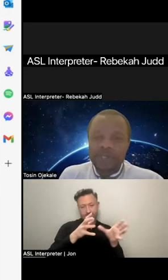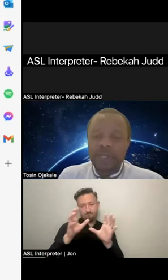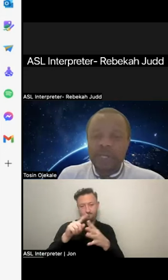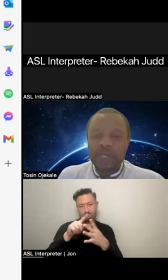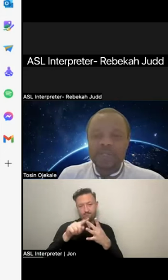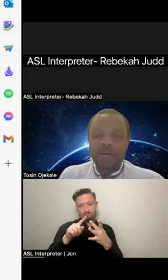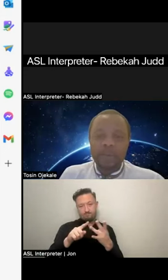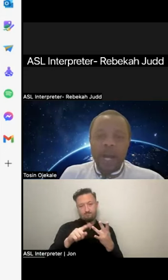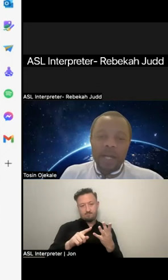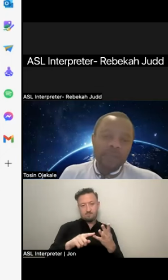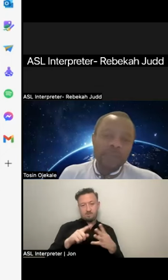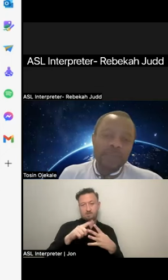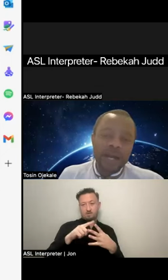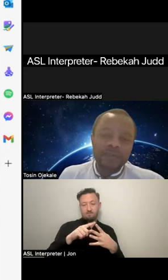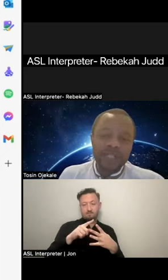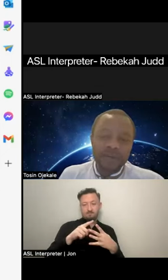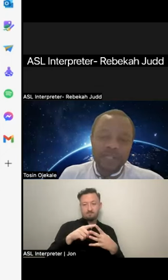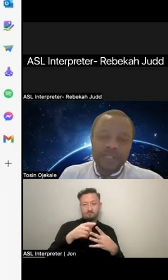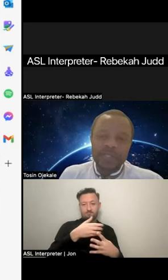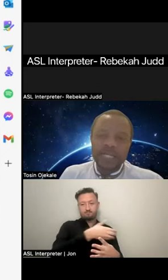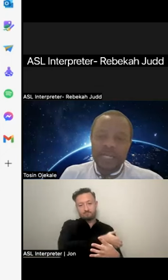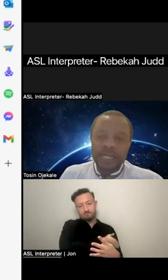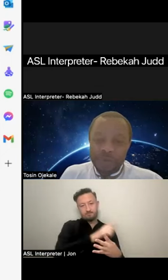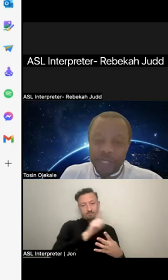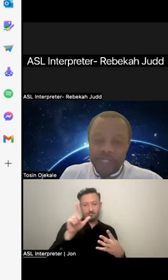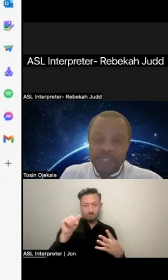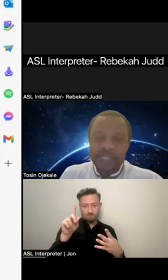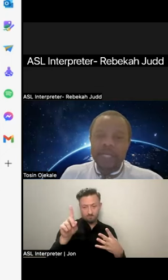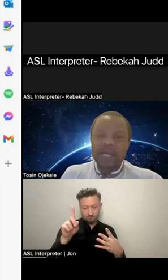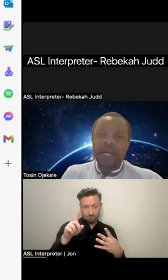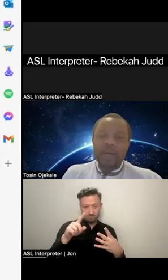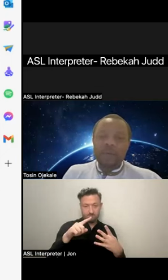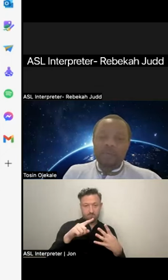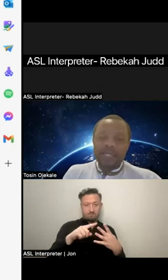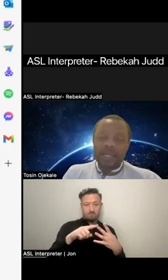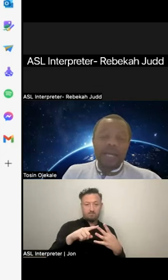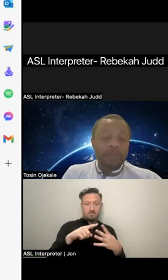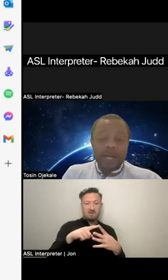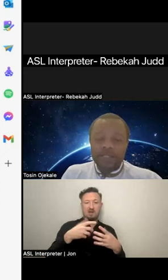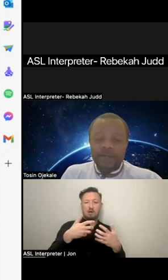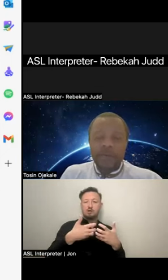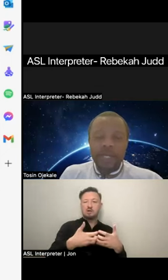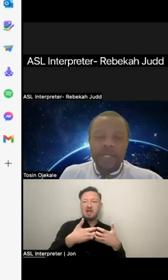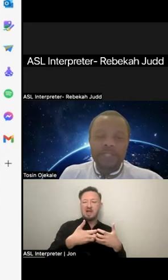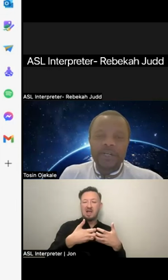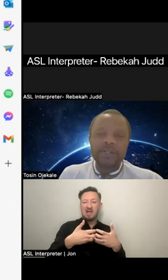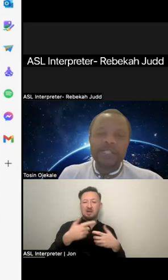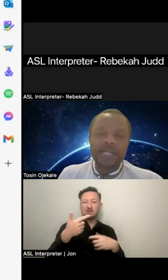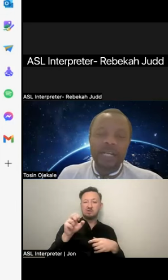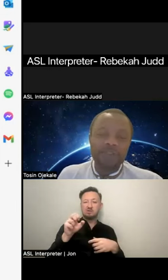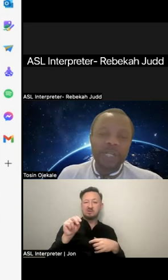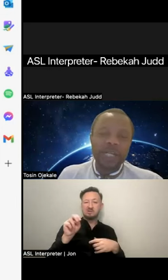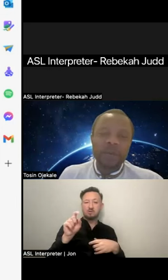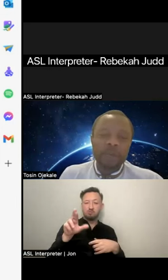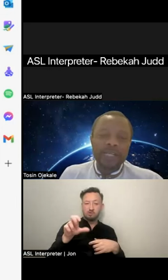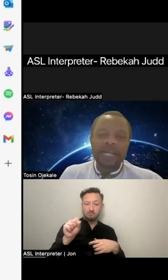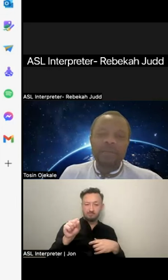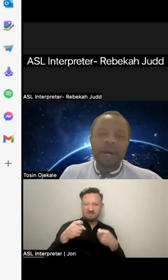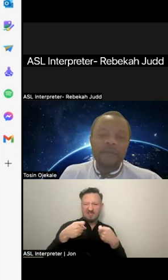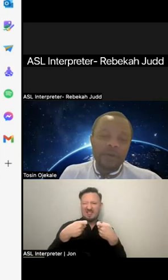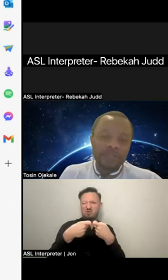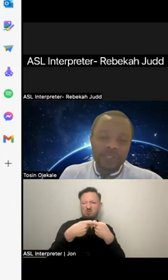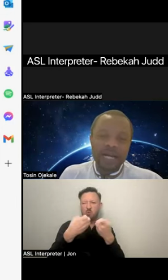loads. So under power loads, we have generators and electronics equipment. Generators and electronic